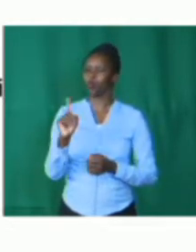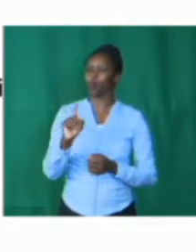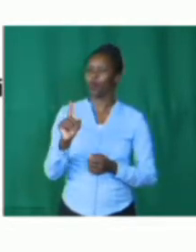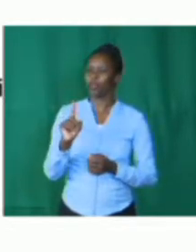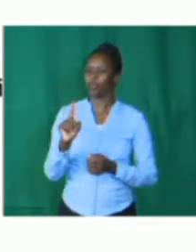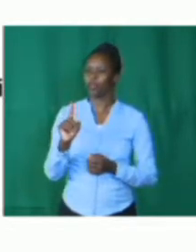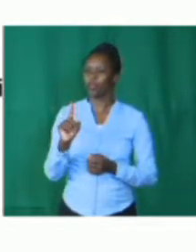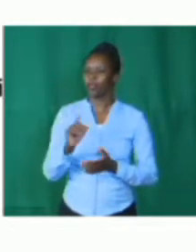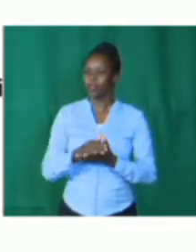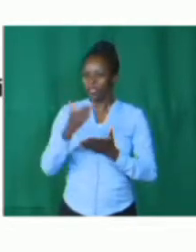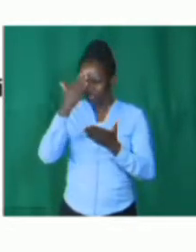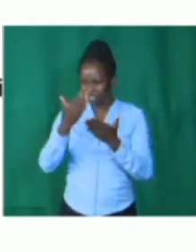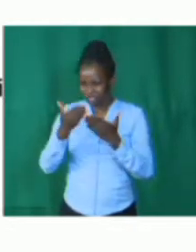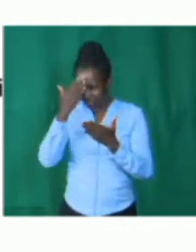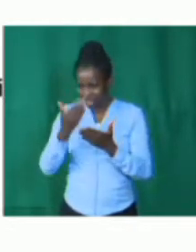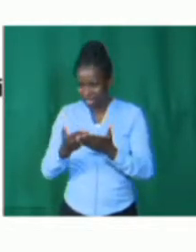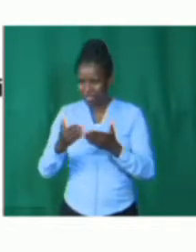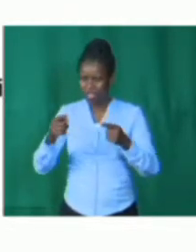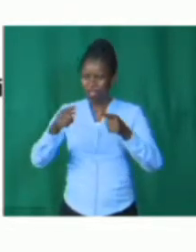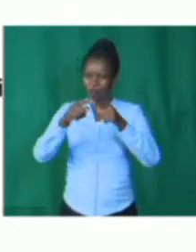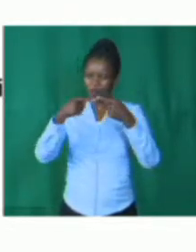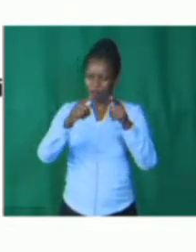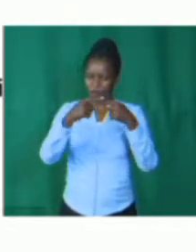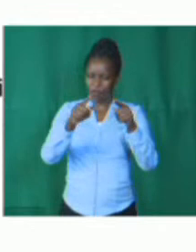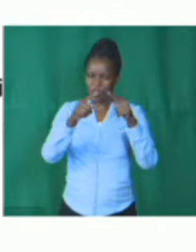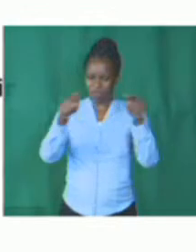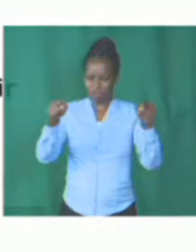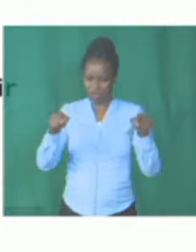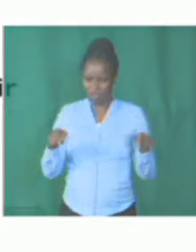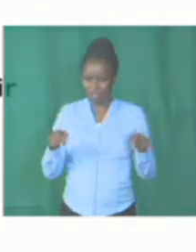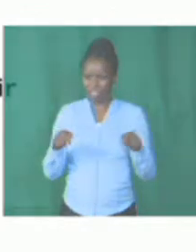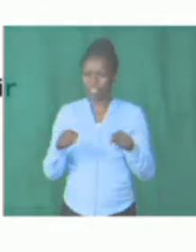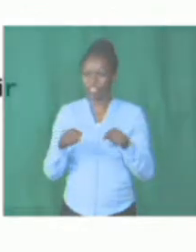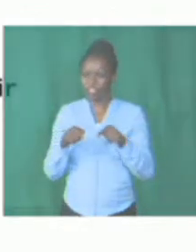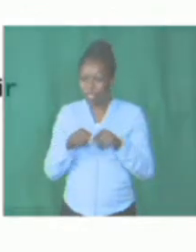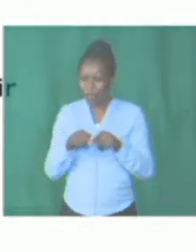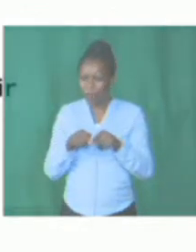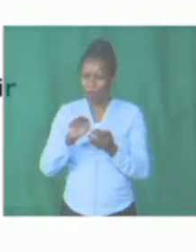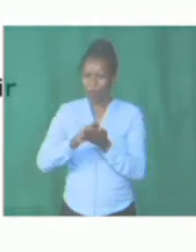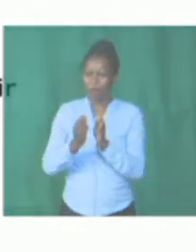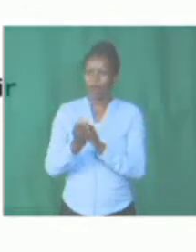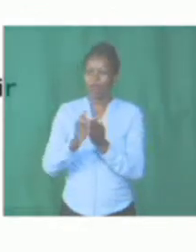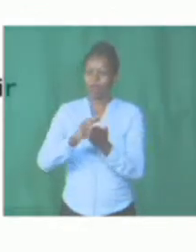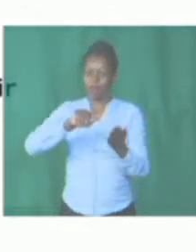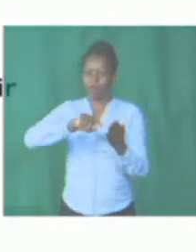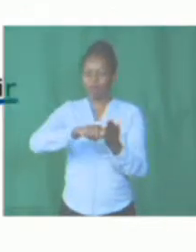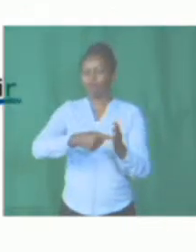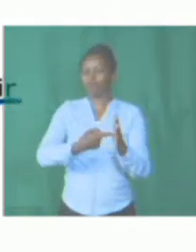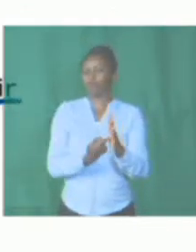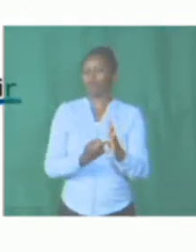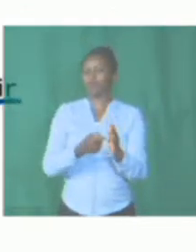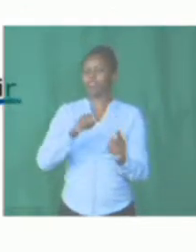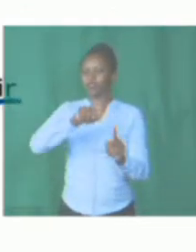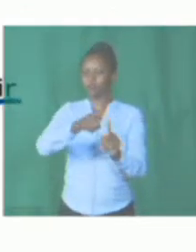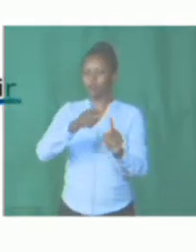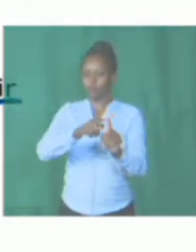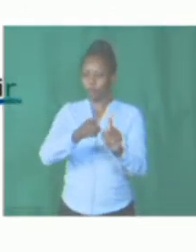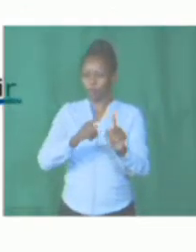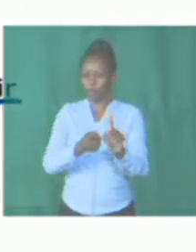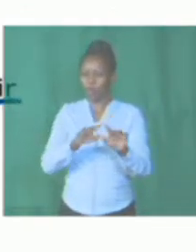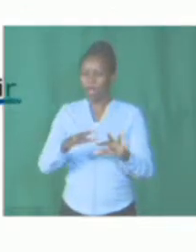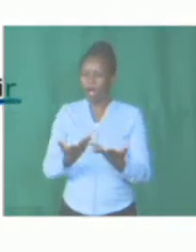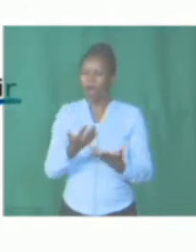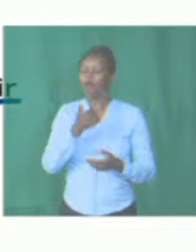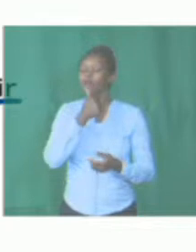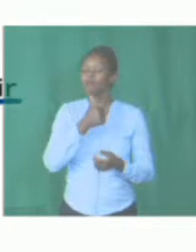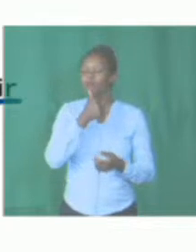the study of shapes formed by coordinate points and their properties. So that's